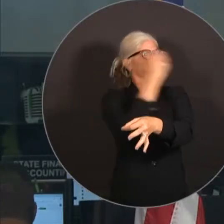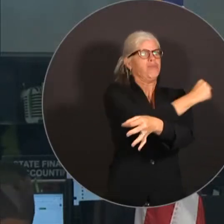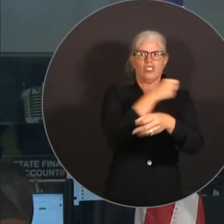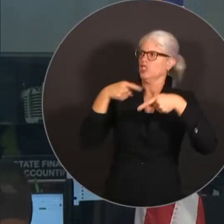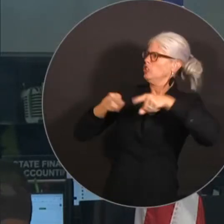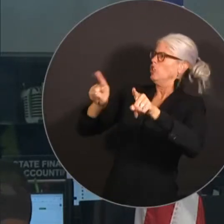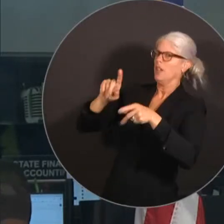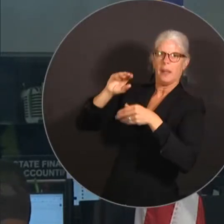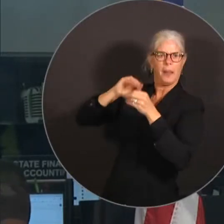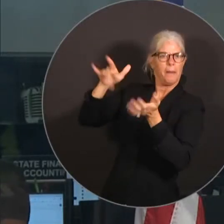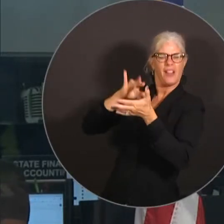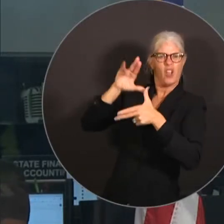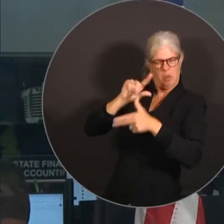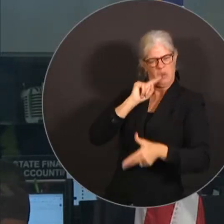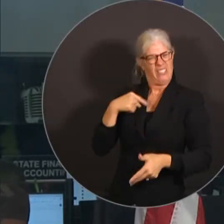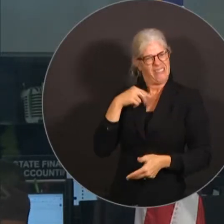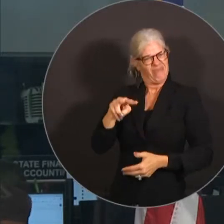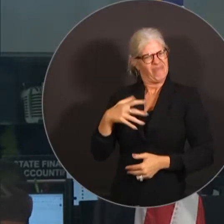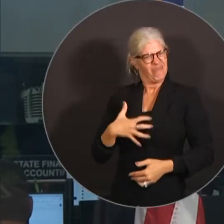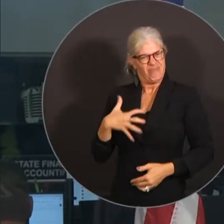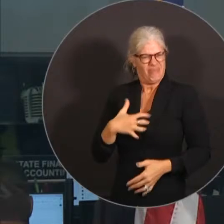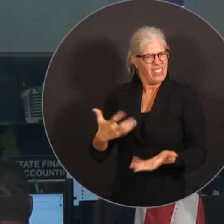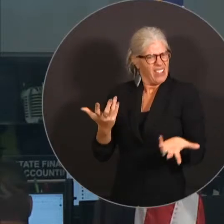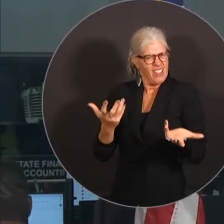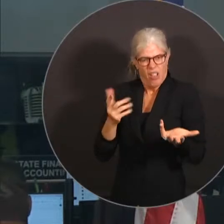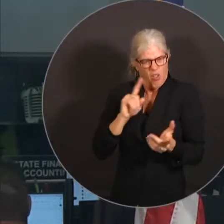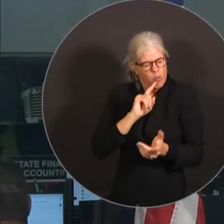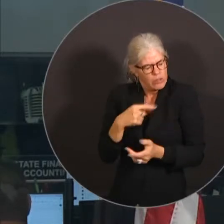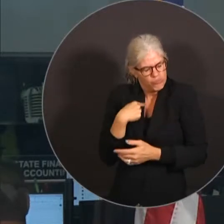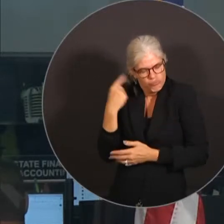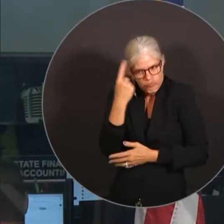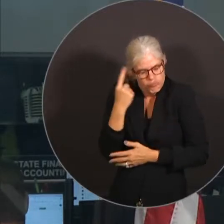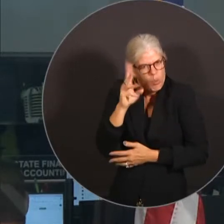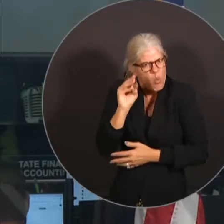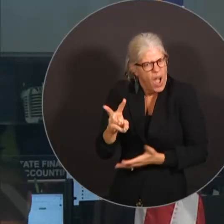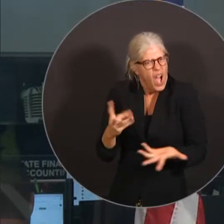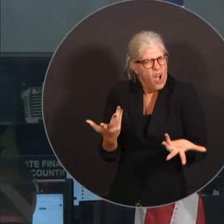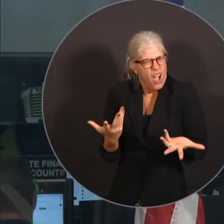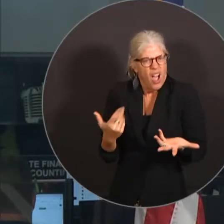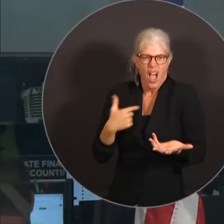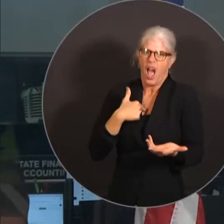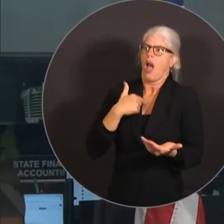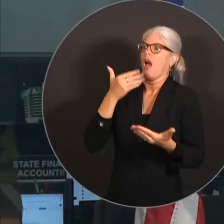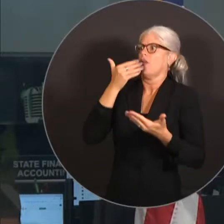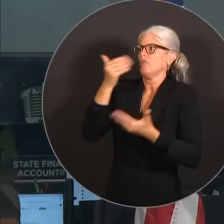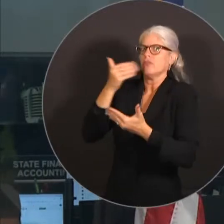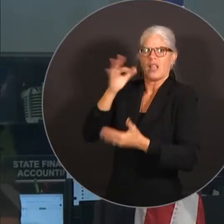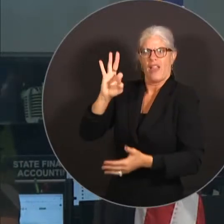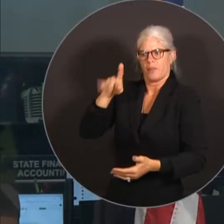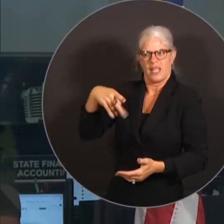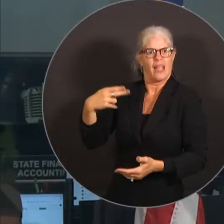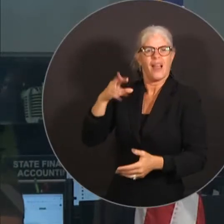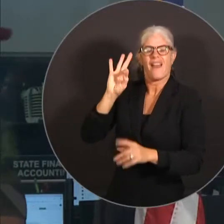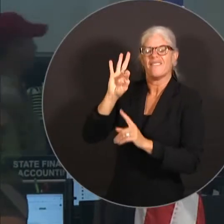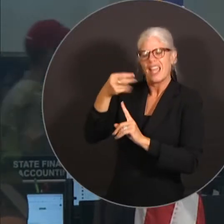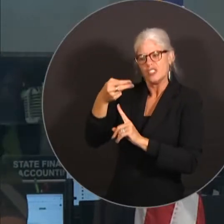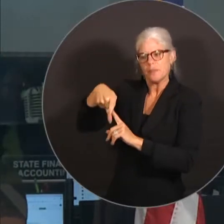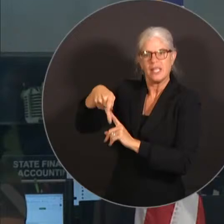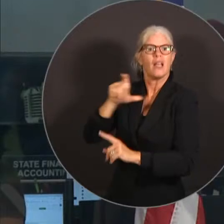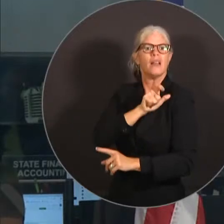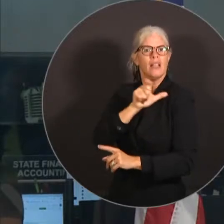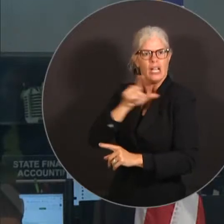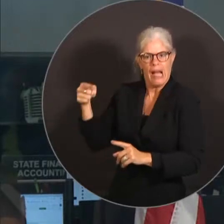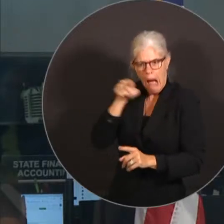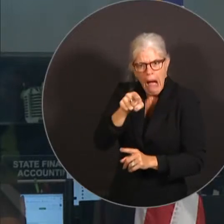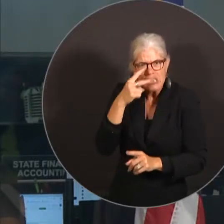mean, it's just unbelievable that somebody would do that. And so I'm thankful for the FHP folks out of Tampa for rescuing the dog.